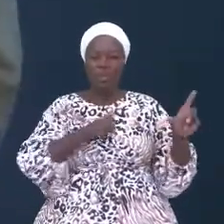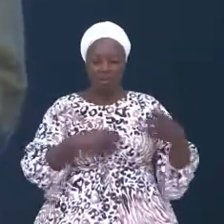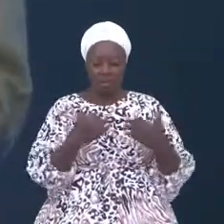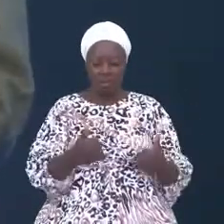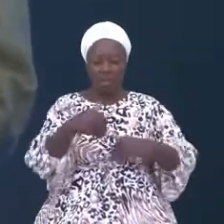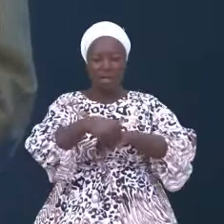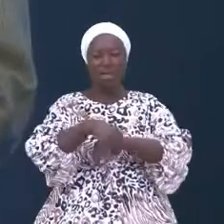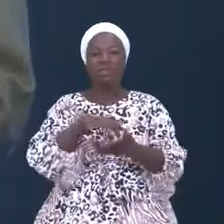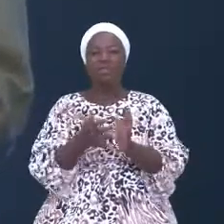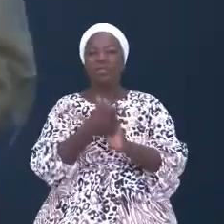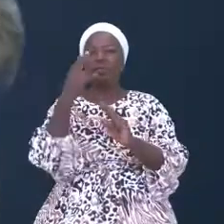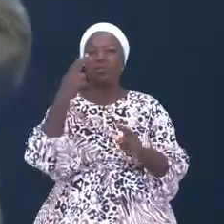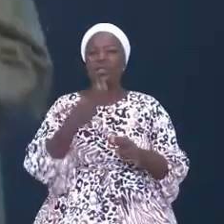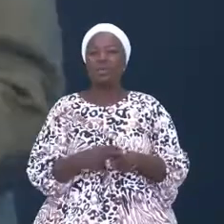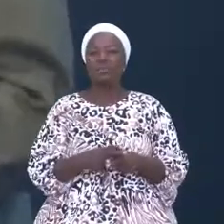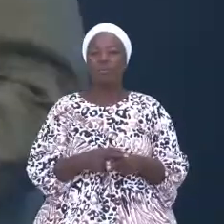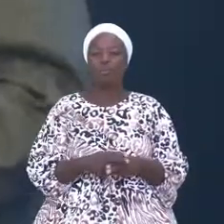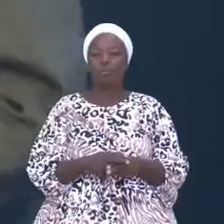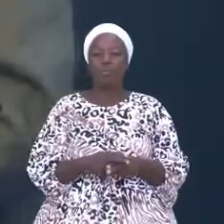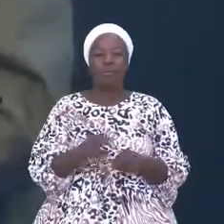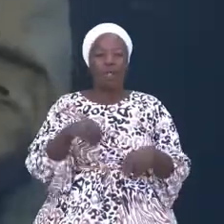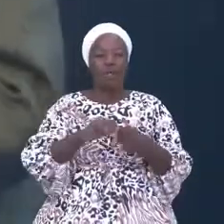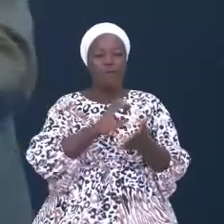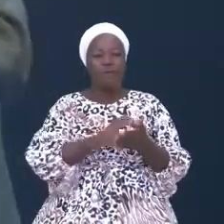tonight in Jesus' name. In